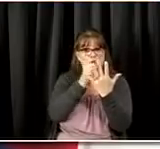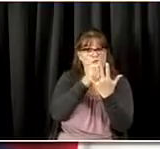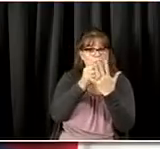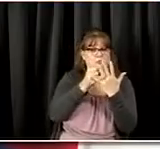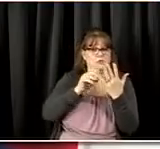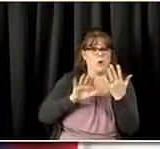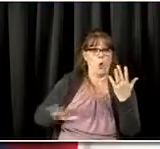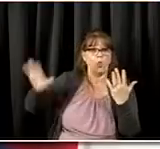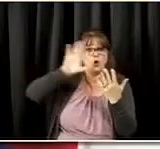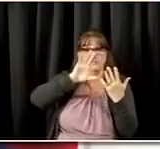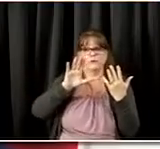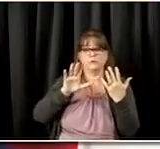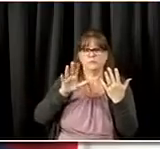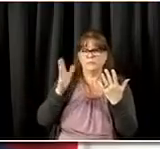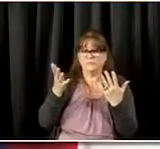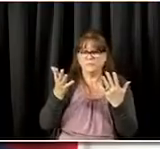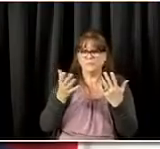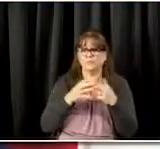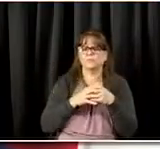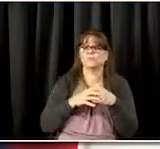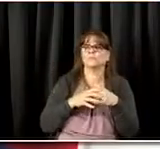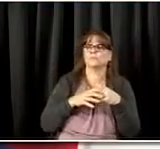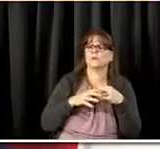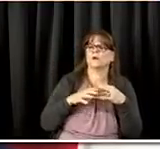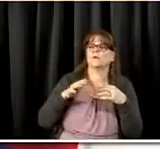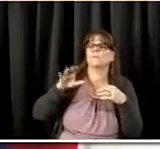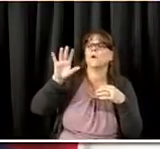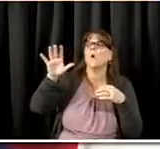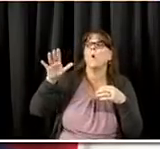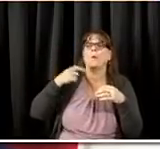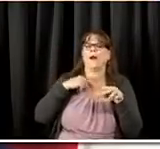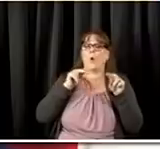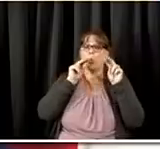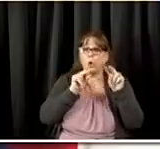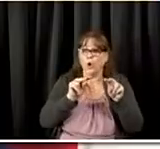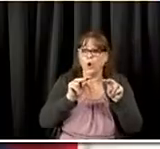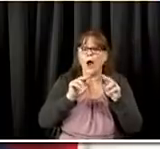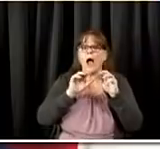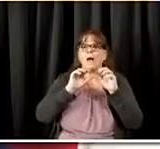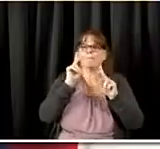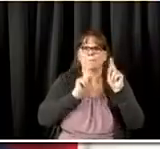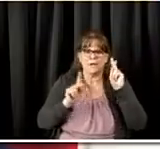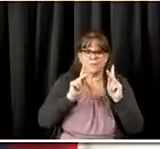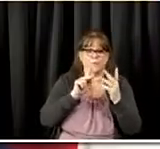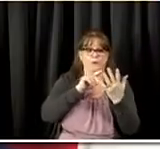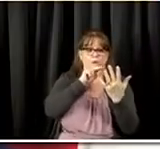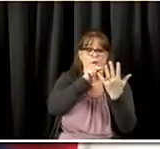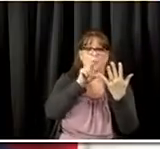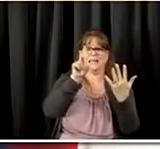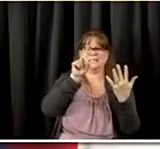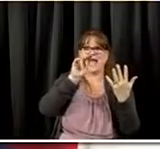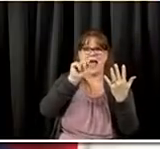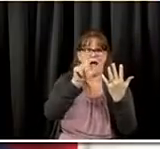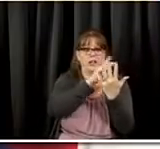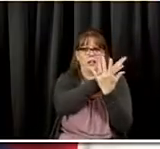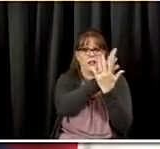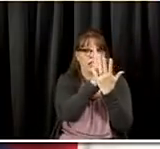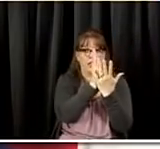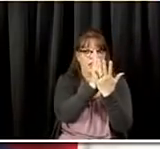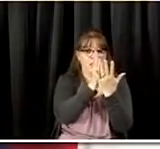So when we look at counting cases for the dial, we do exclude cases that are occurring